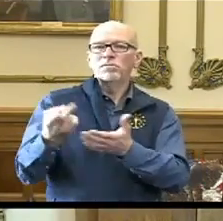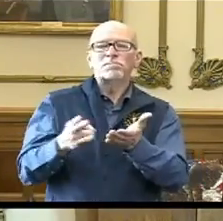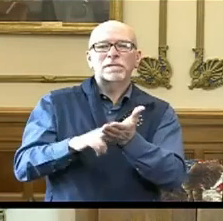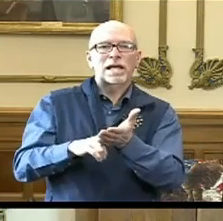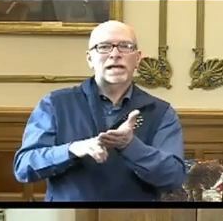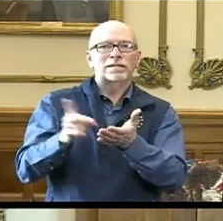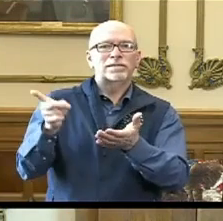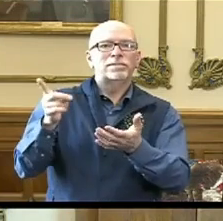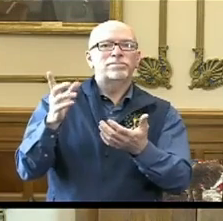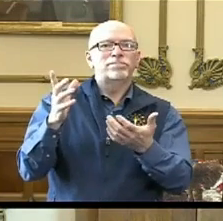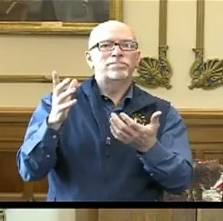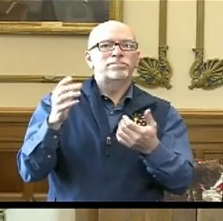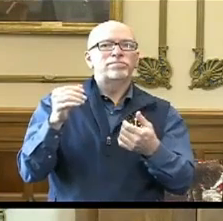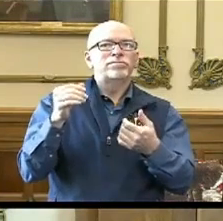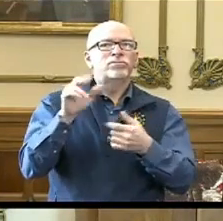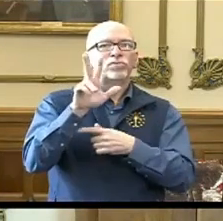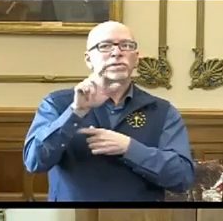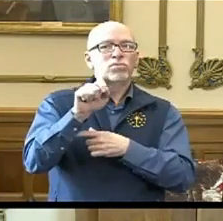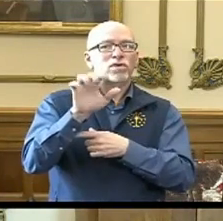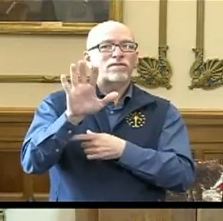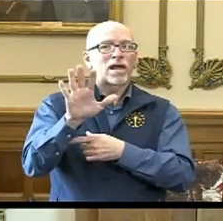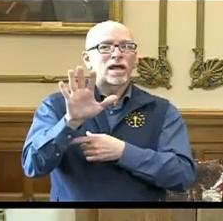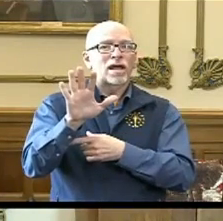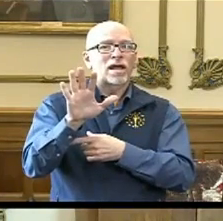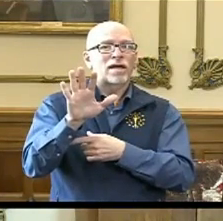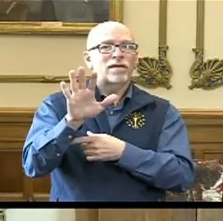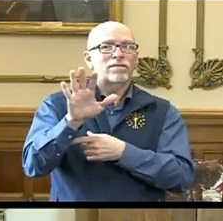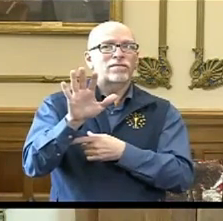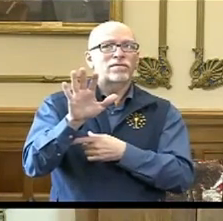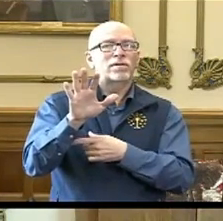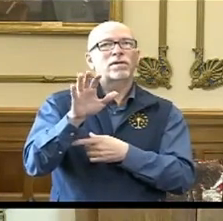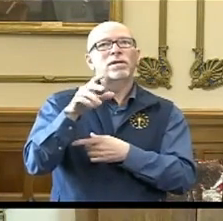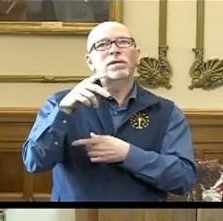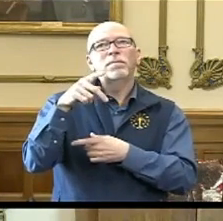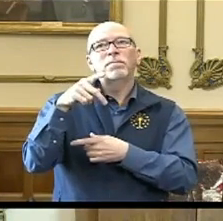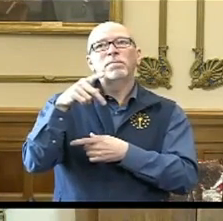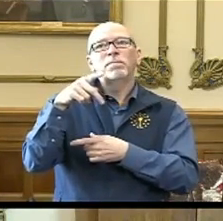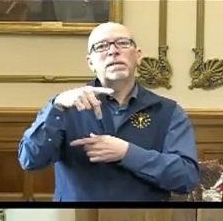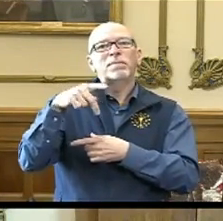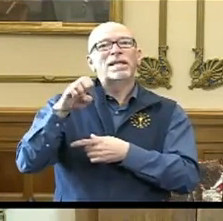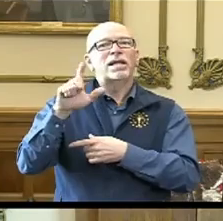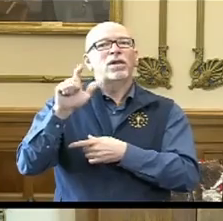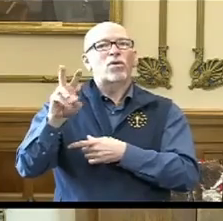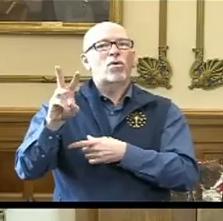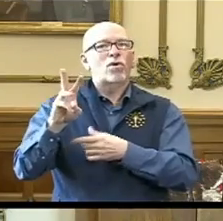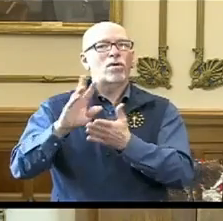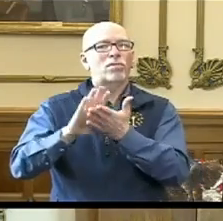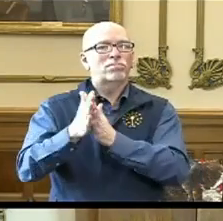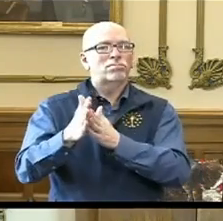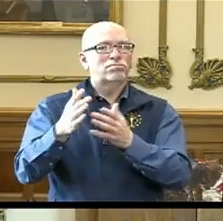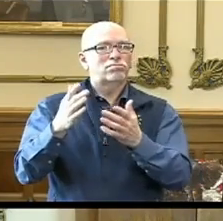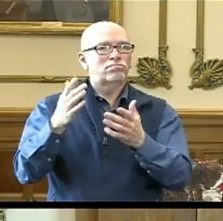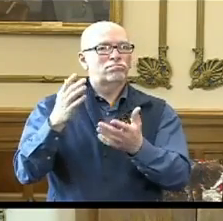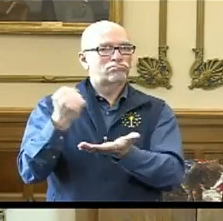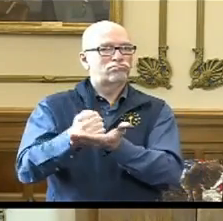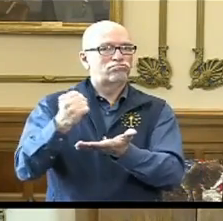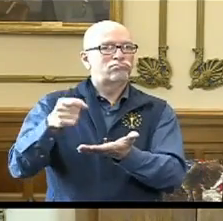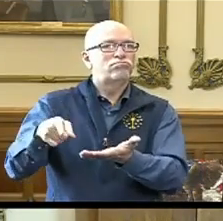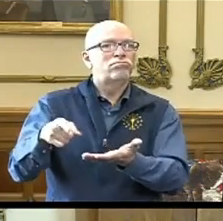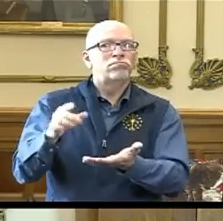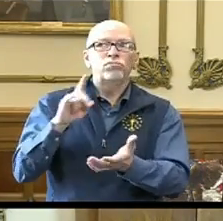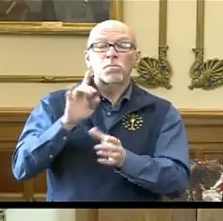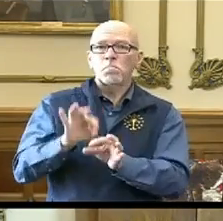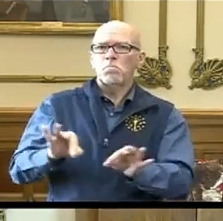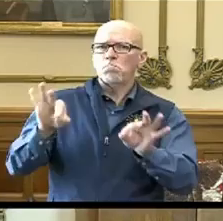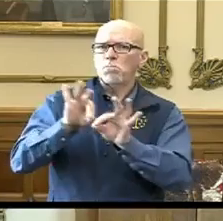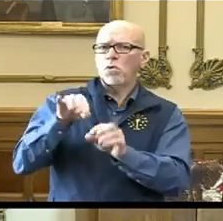signing that 3.5 PPP law into effect, and that's extremely